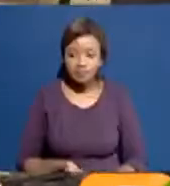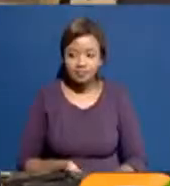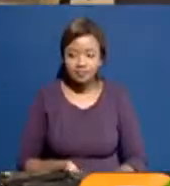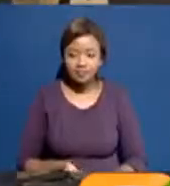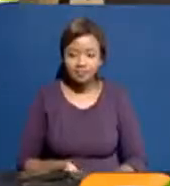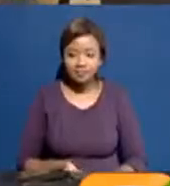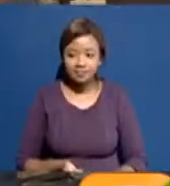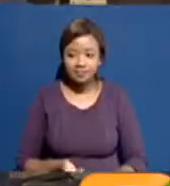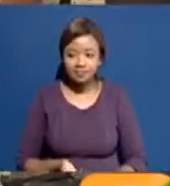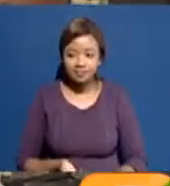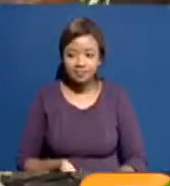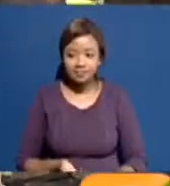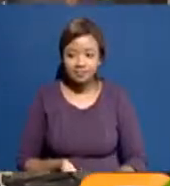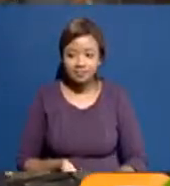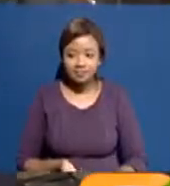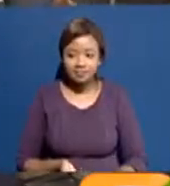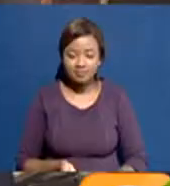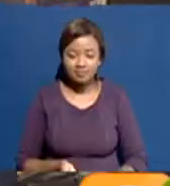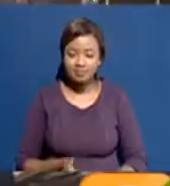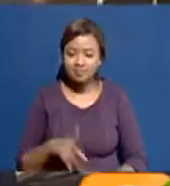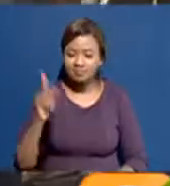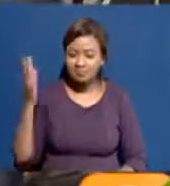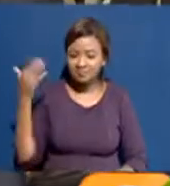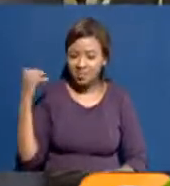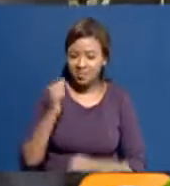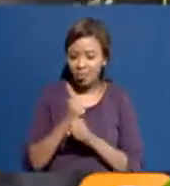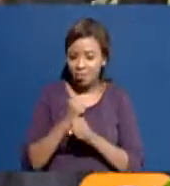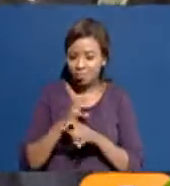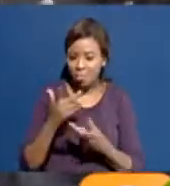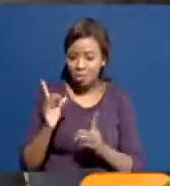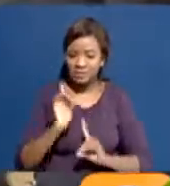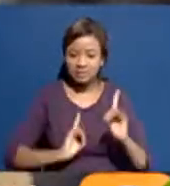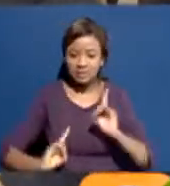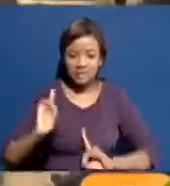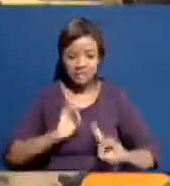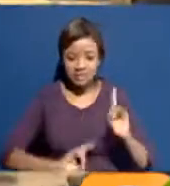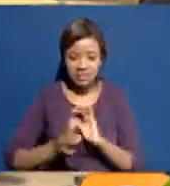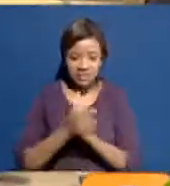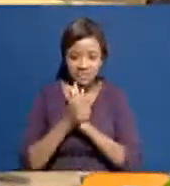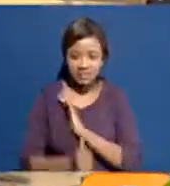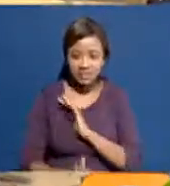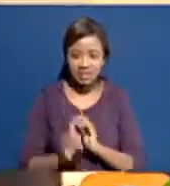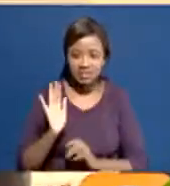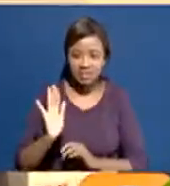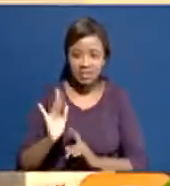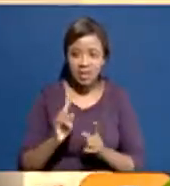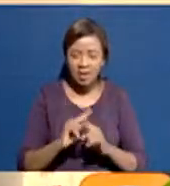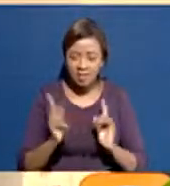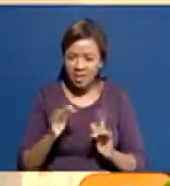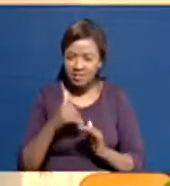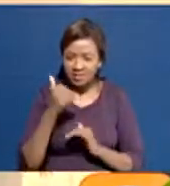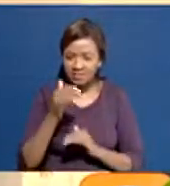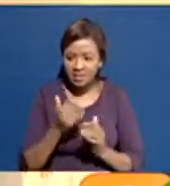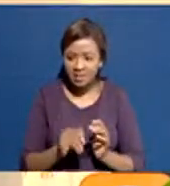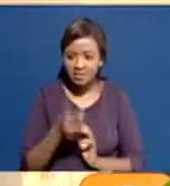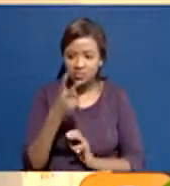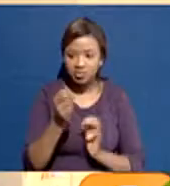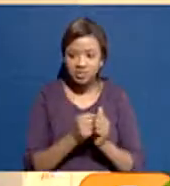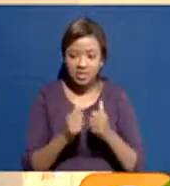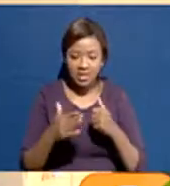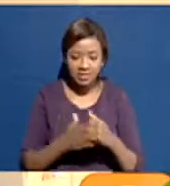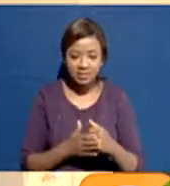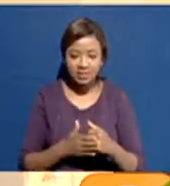Zambi Mate was a dancer when the idea of recycling plastic waste into building materials popped up. In 2019, she